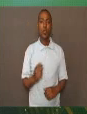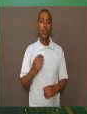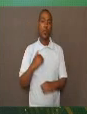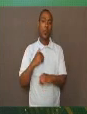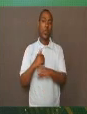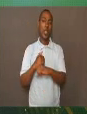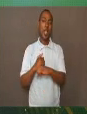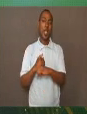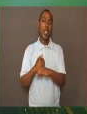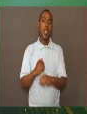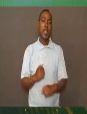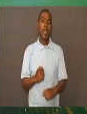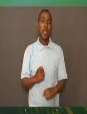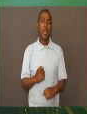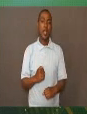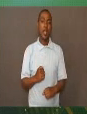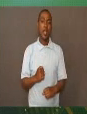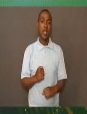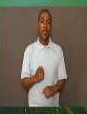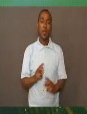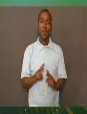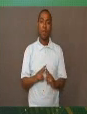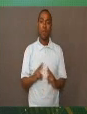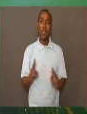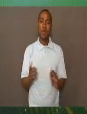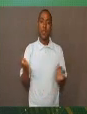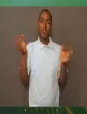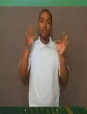of chancroids is greatly important.